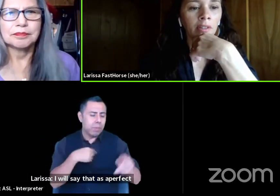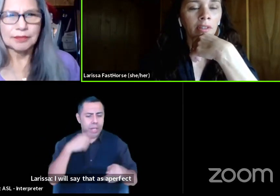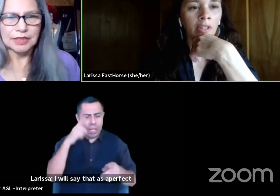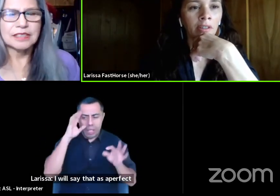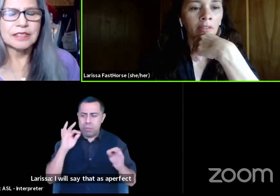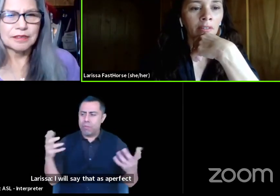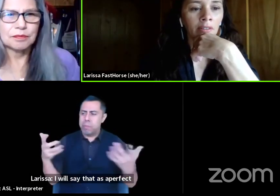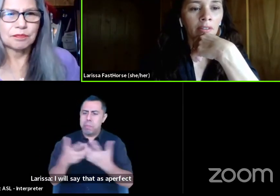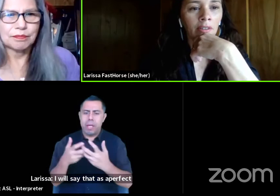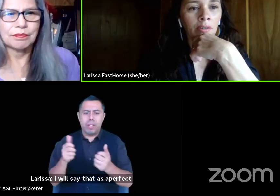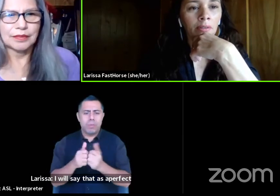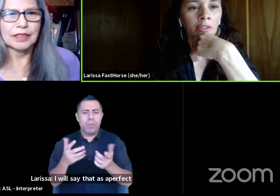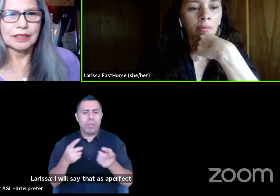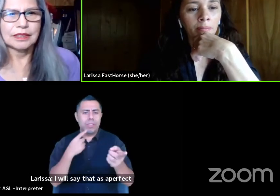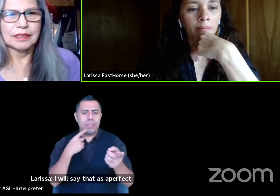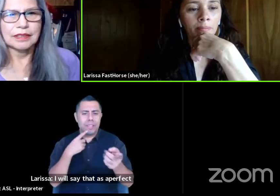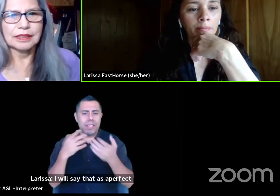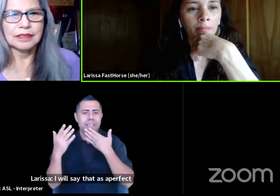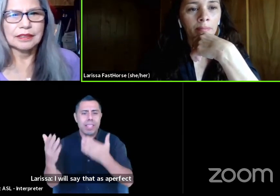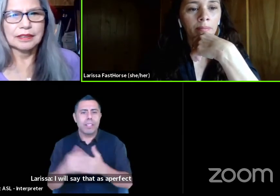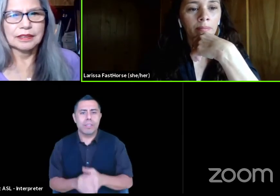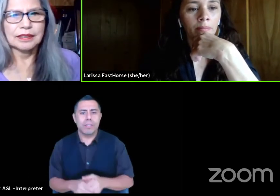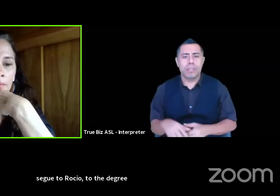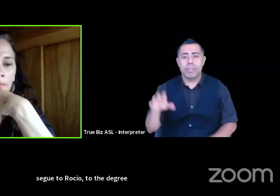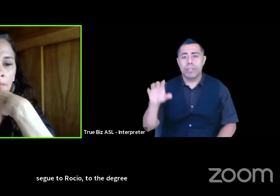about. Thank you. Rocio?